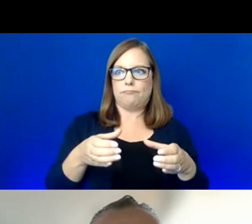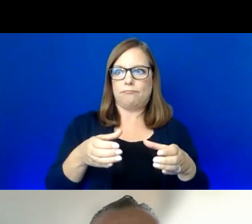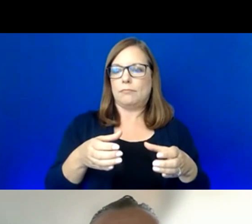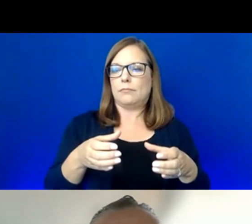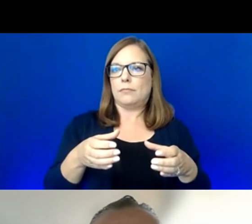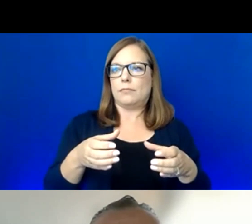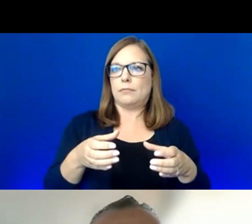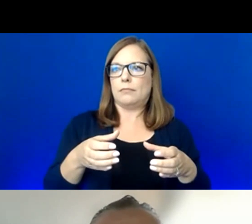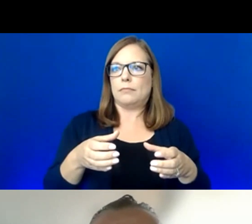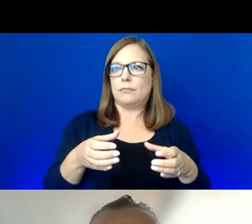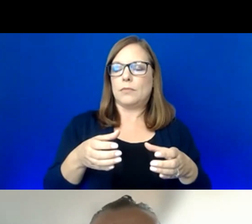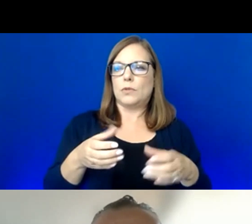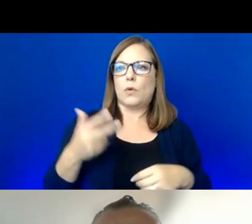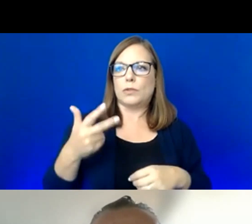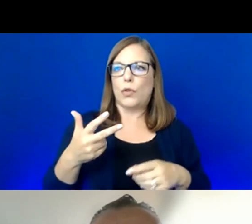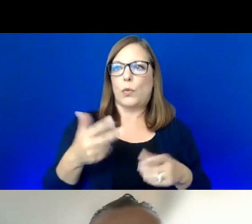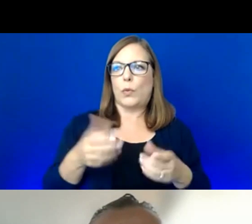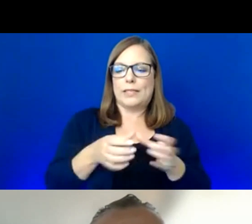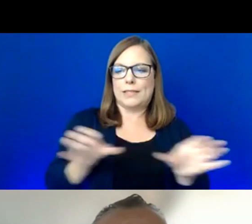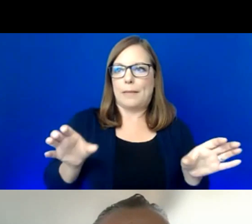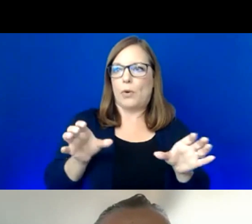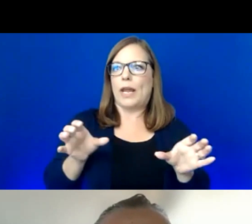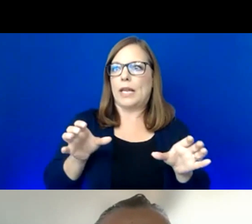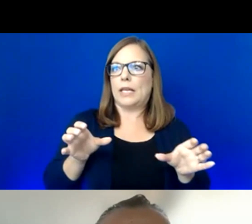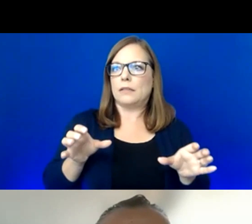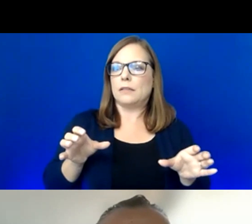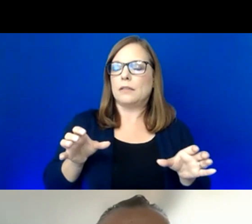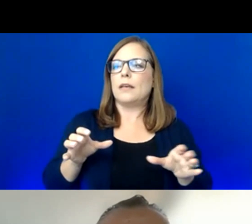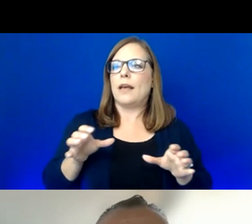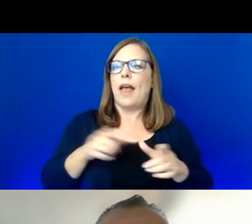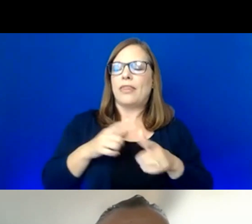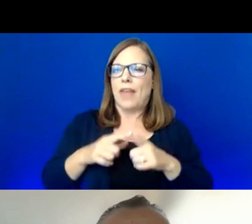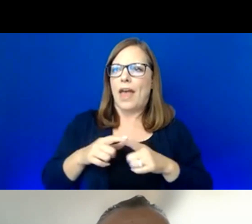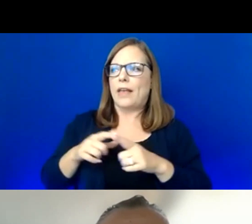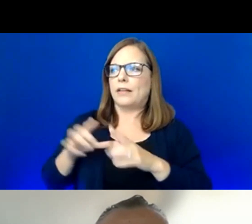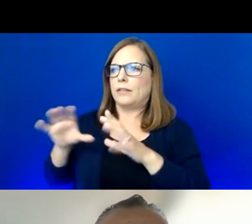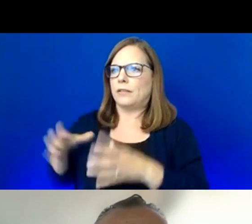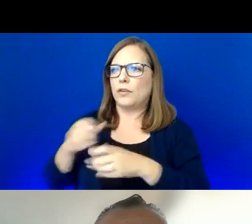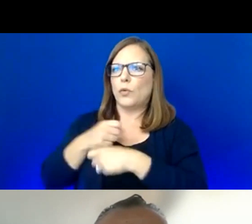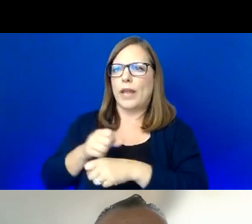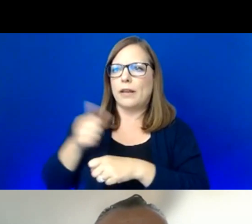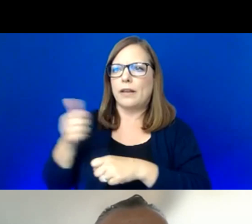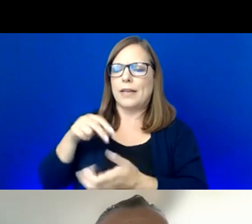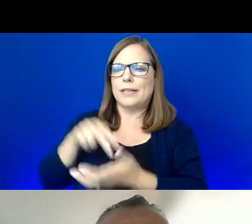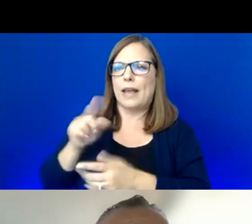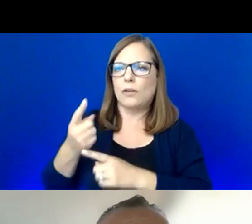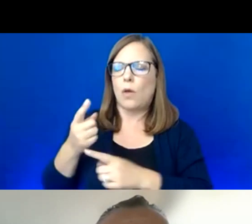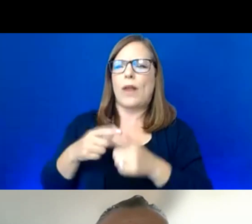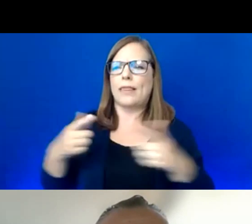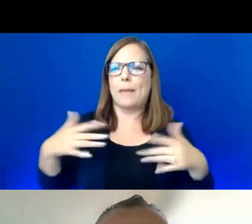part of one, creating a standalone, and then the merge. And when you have, existing